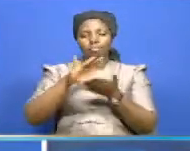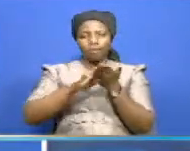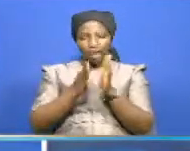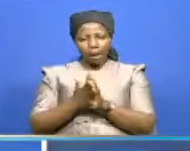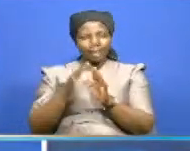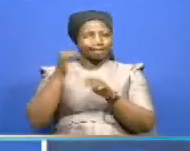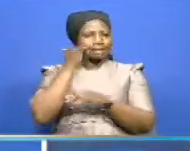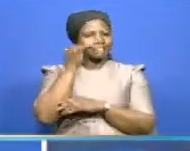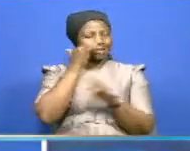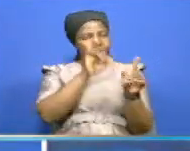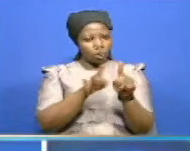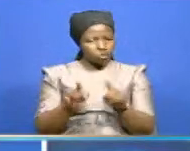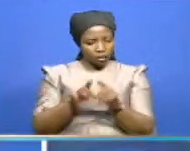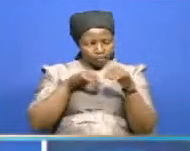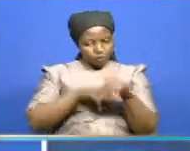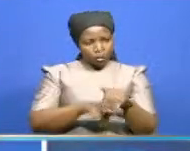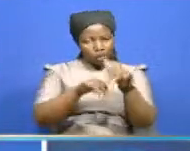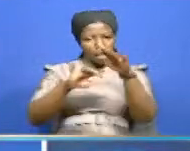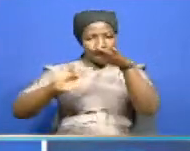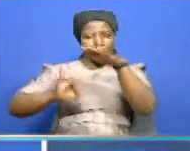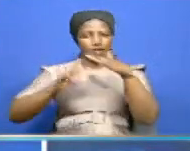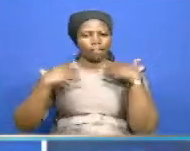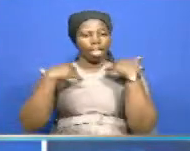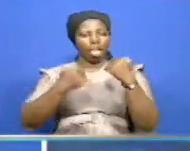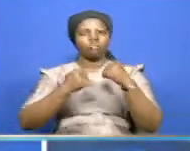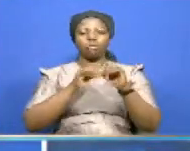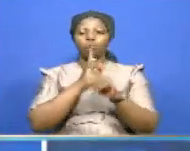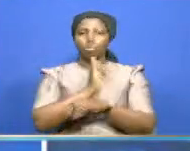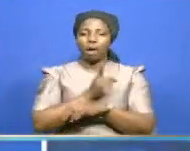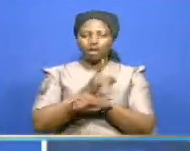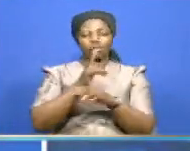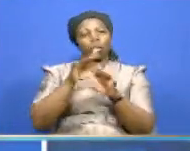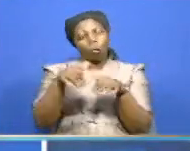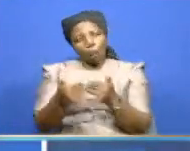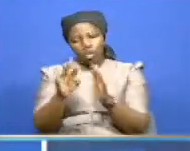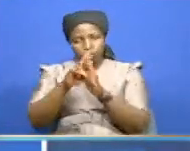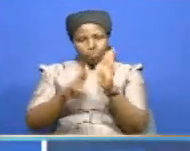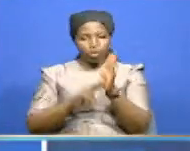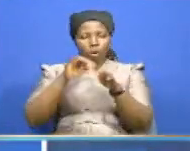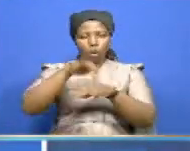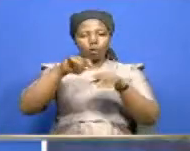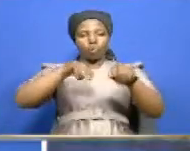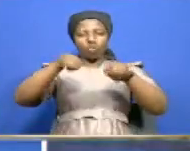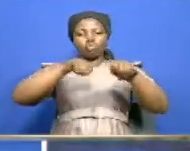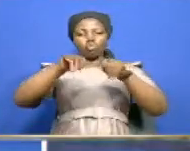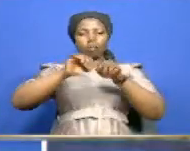is in keeping with the Ministry of Health guidelines on the containment of the coronavirus.